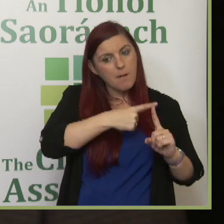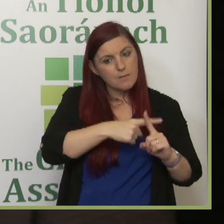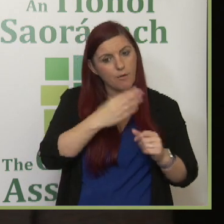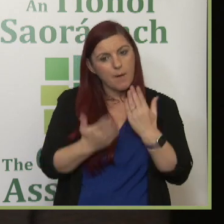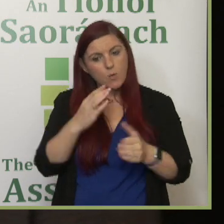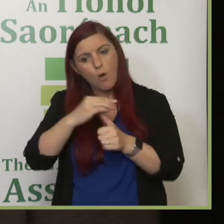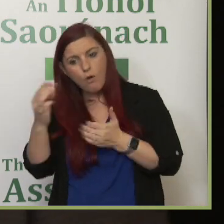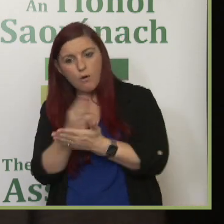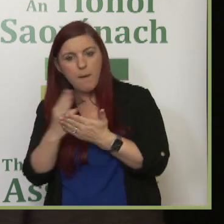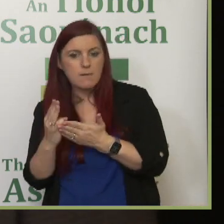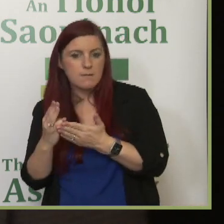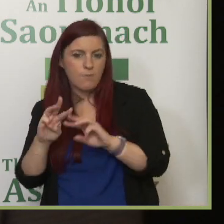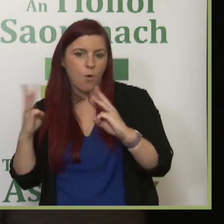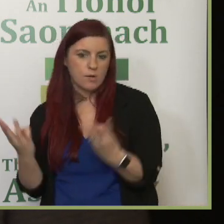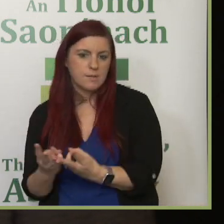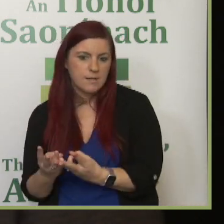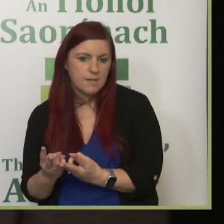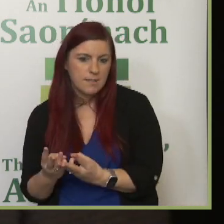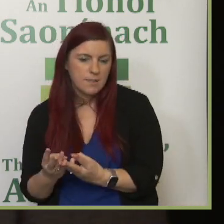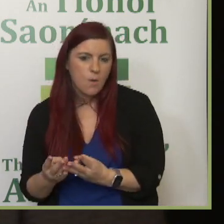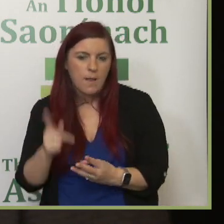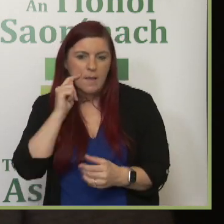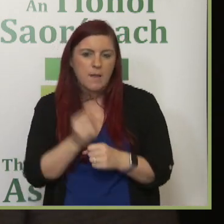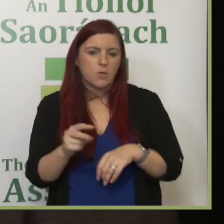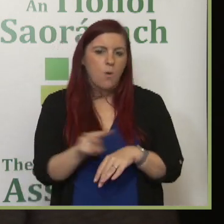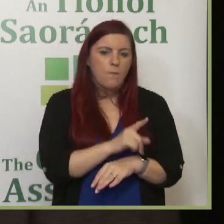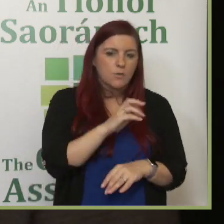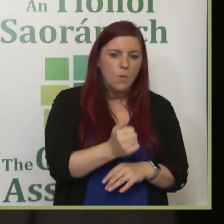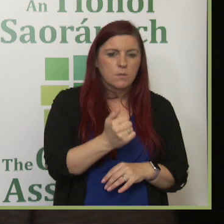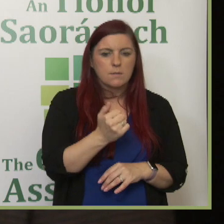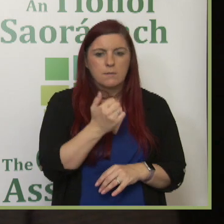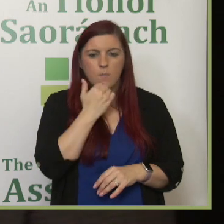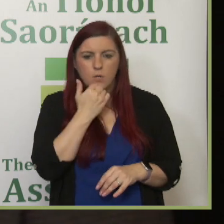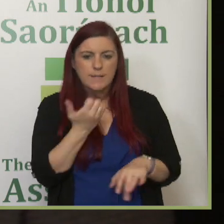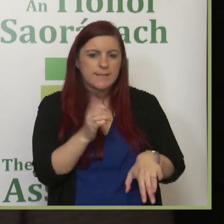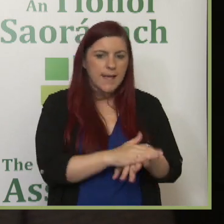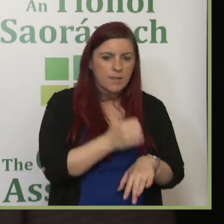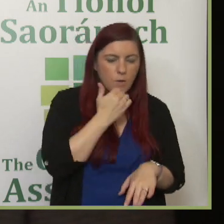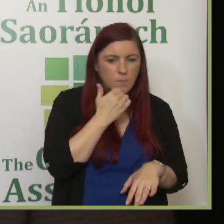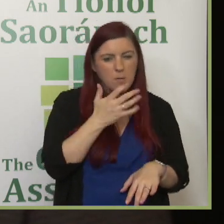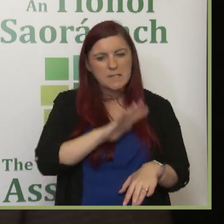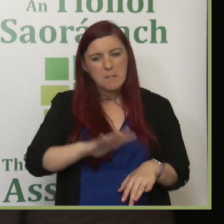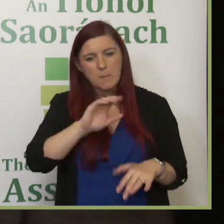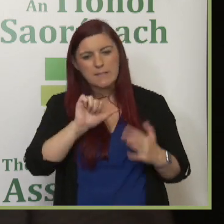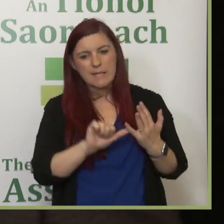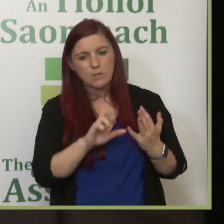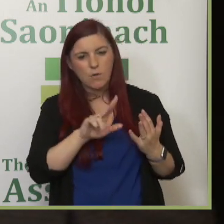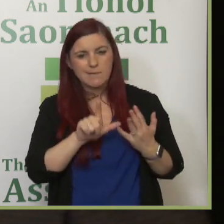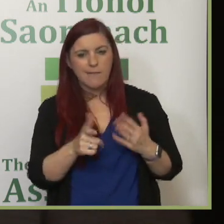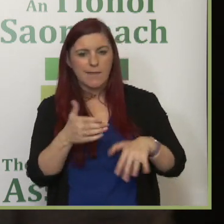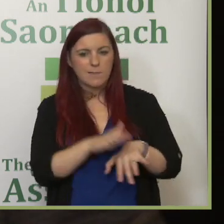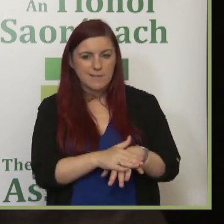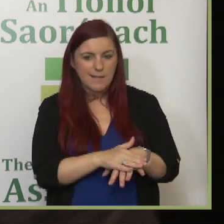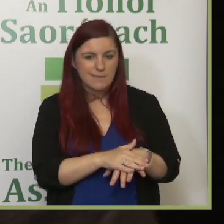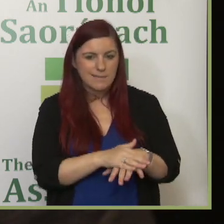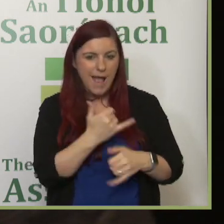parts of the world. And just in terms of think about overdose deaths, we probably see about 7,000 of those annually in the EU, probably 10